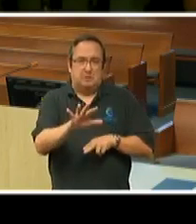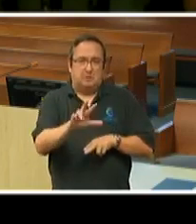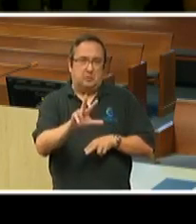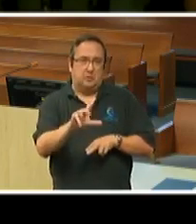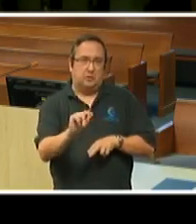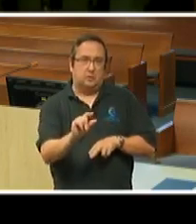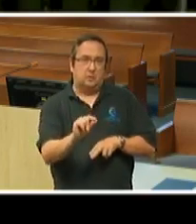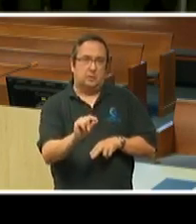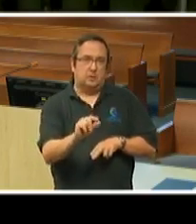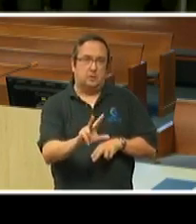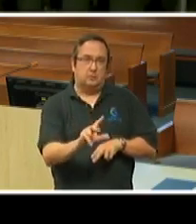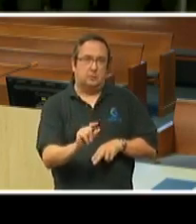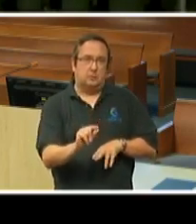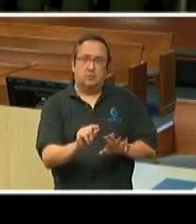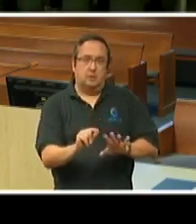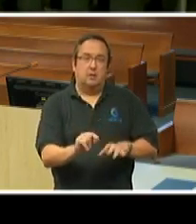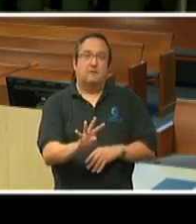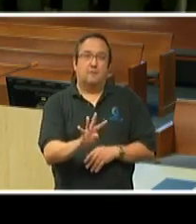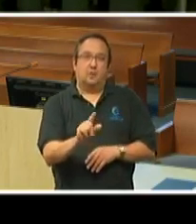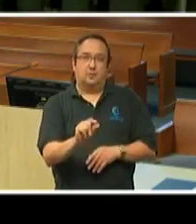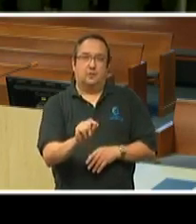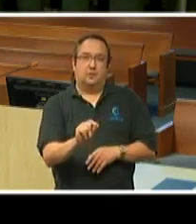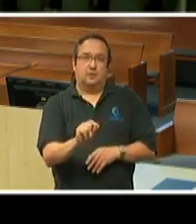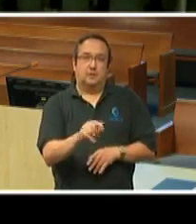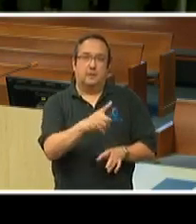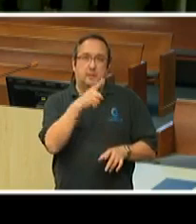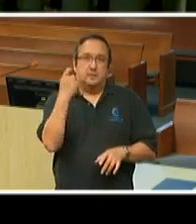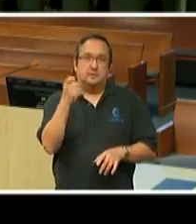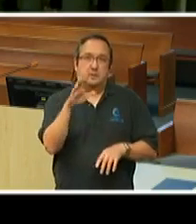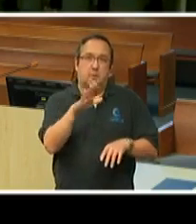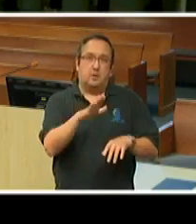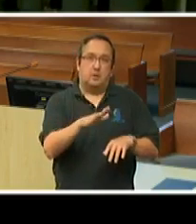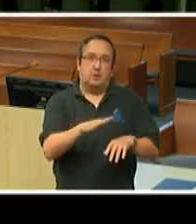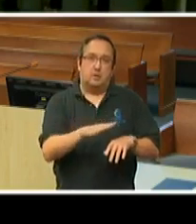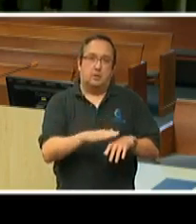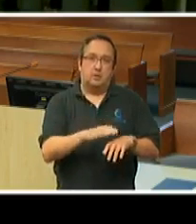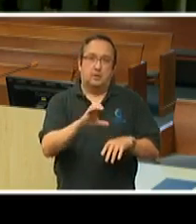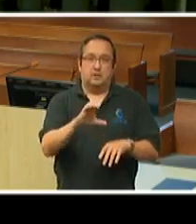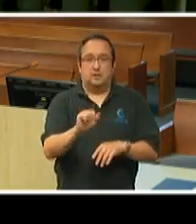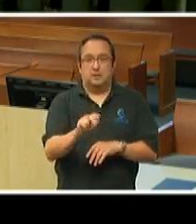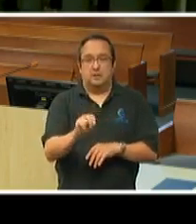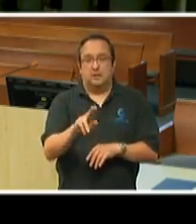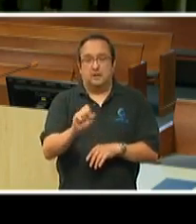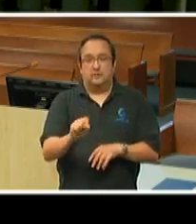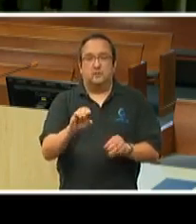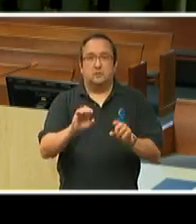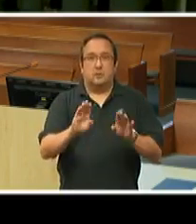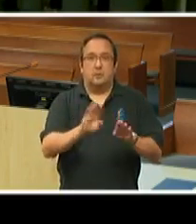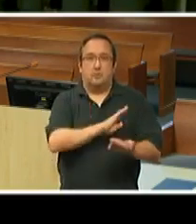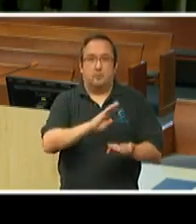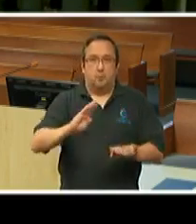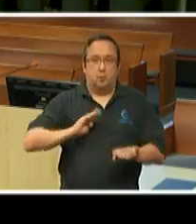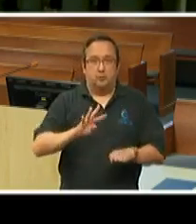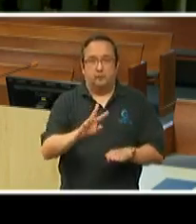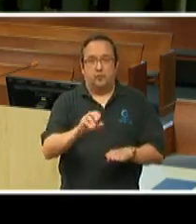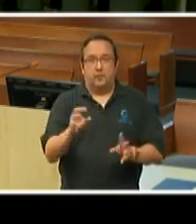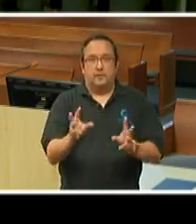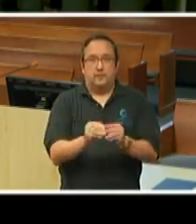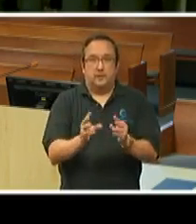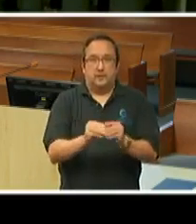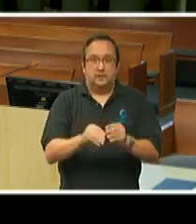3:20. 4:20, I'm sorry, because I'm on the canvassing board and I've got a meeting there at 4:30. But, you